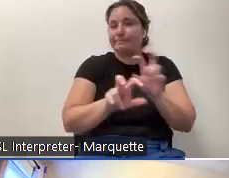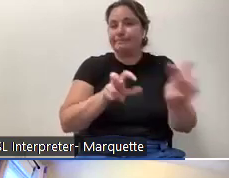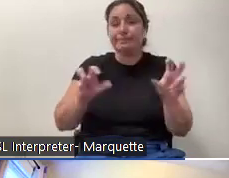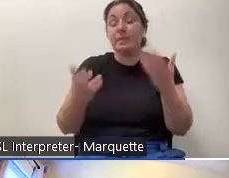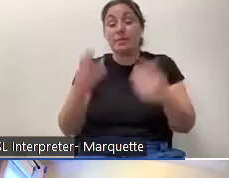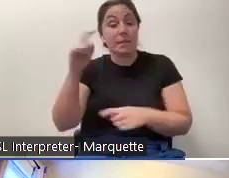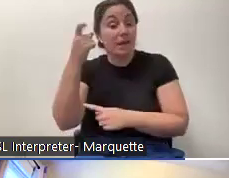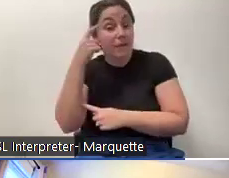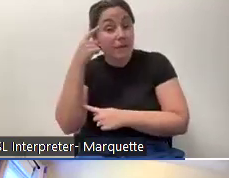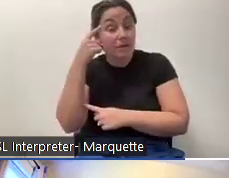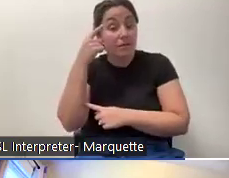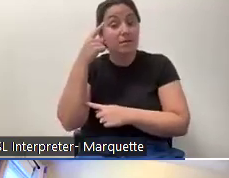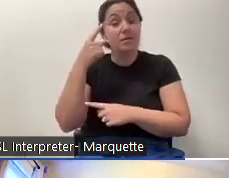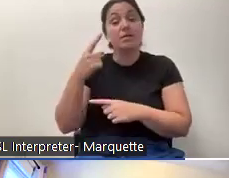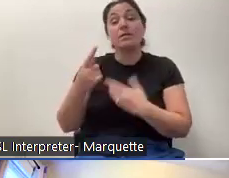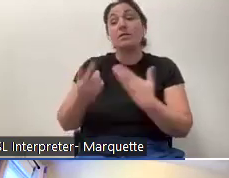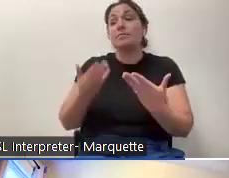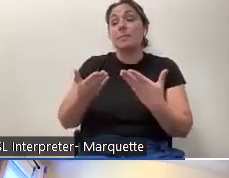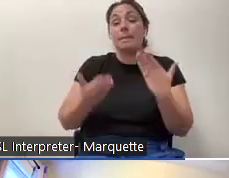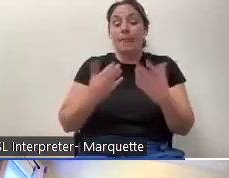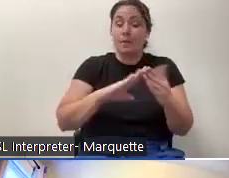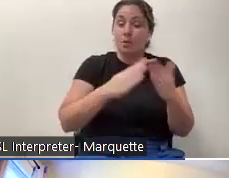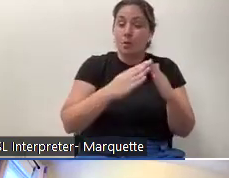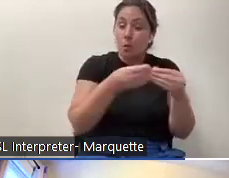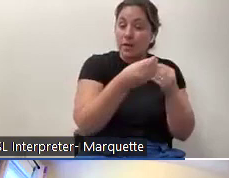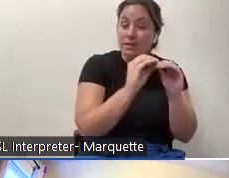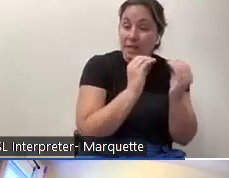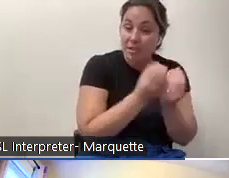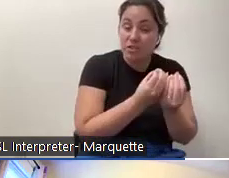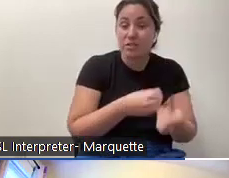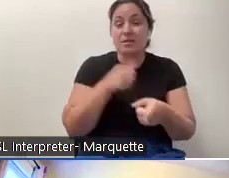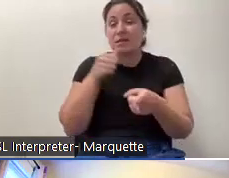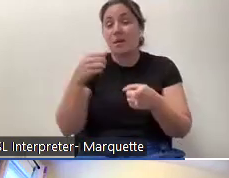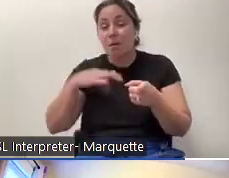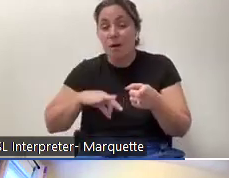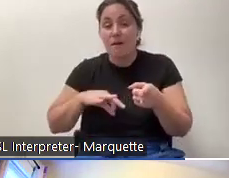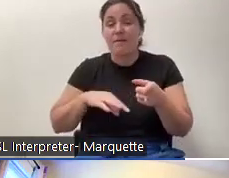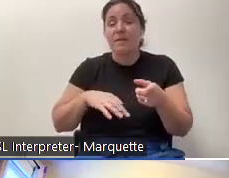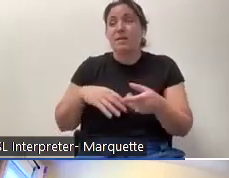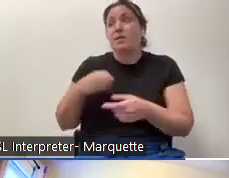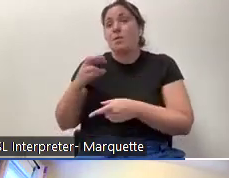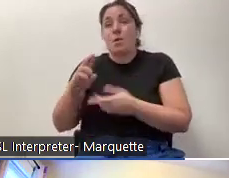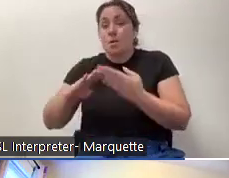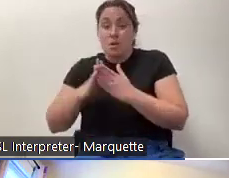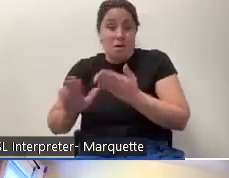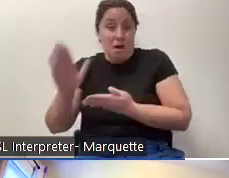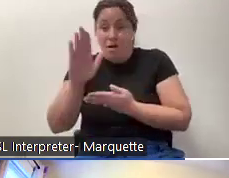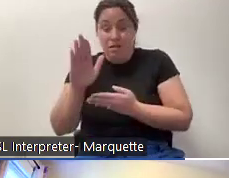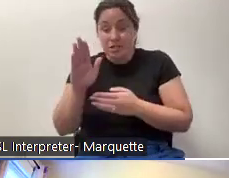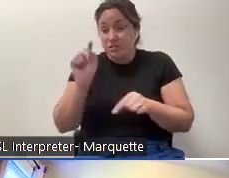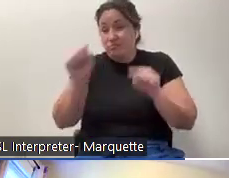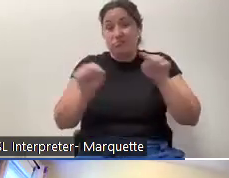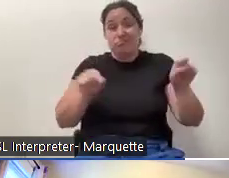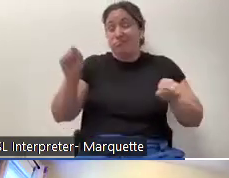government agency, it could be a community organization, a nonprofit, or a community college.